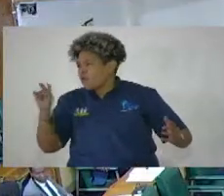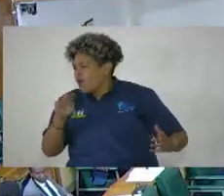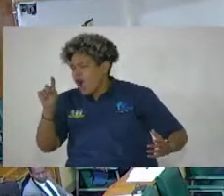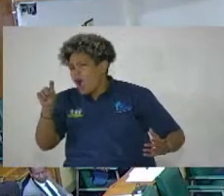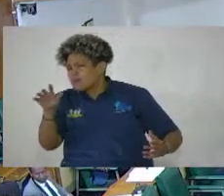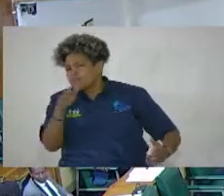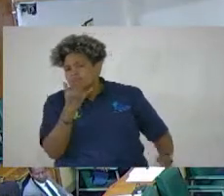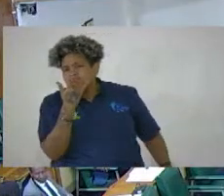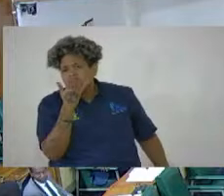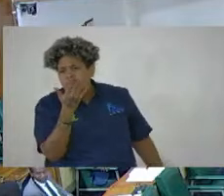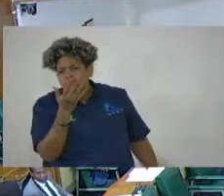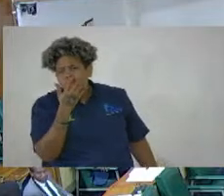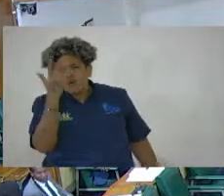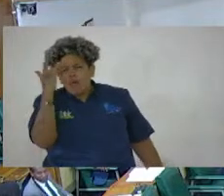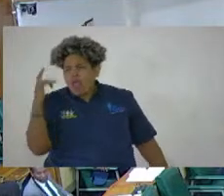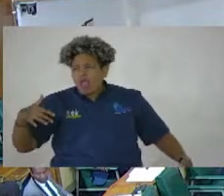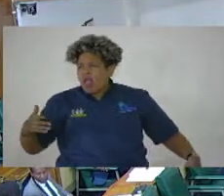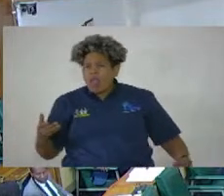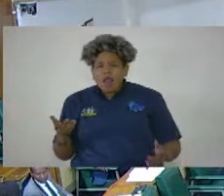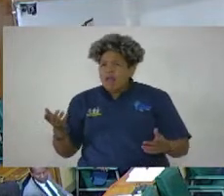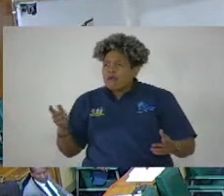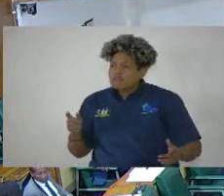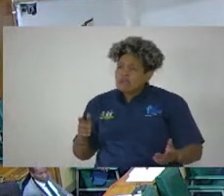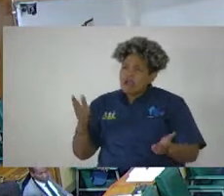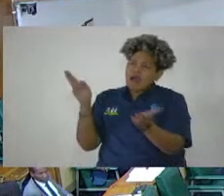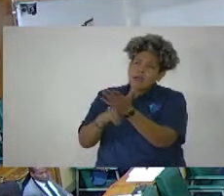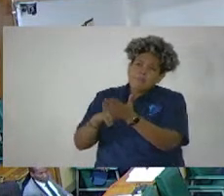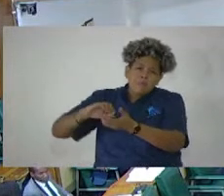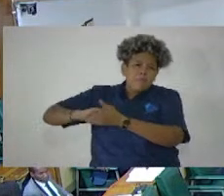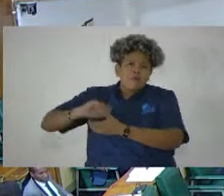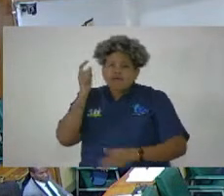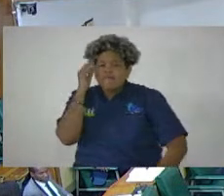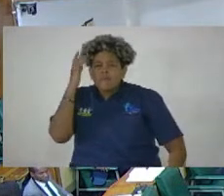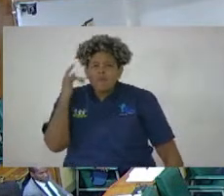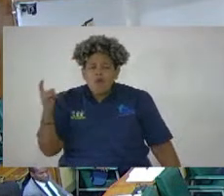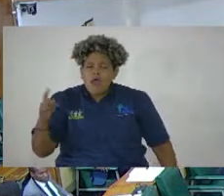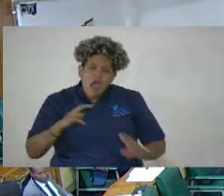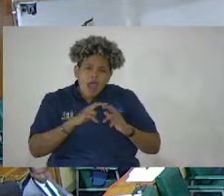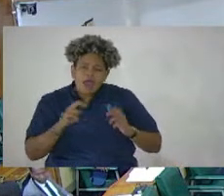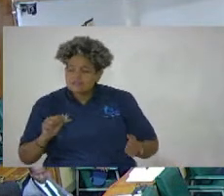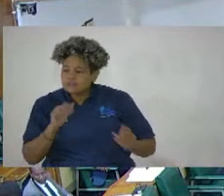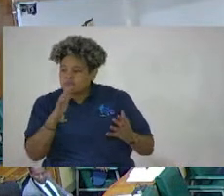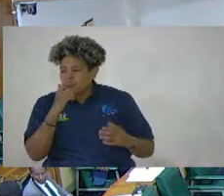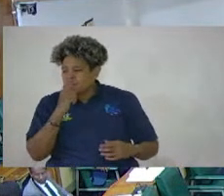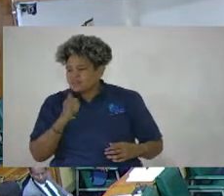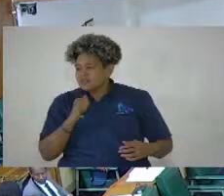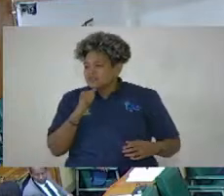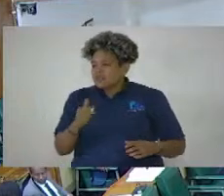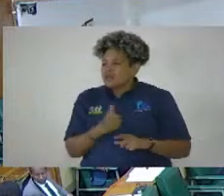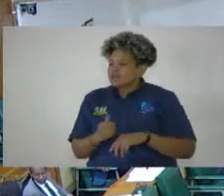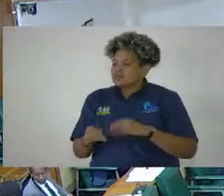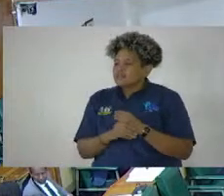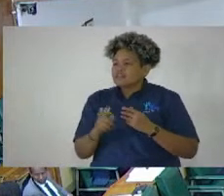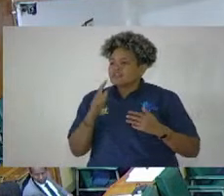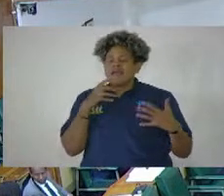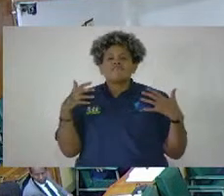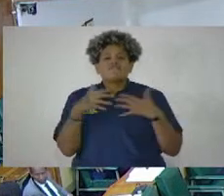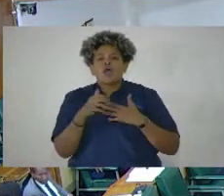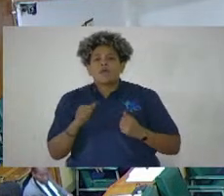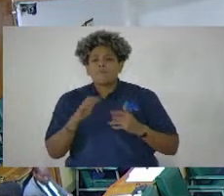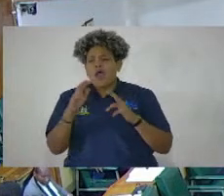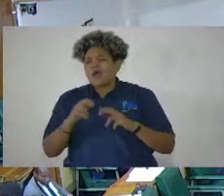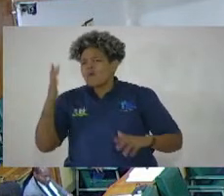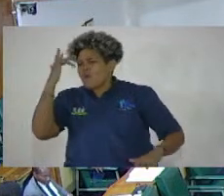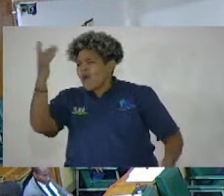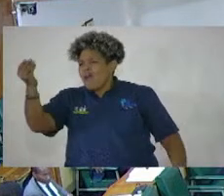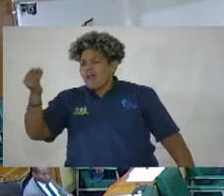them why they did not bid, i.e. an analytical approach, not a fear approach. Tell